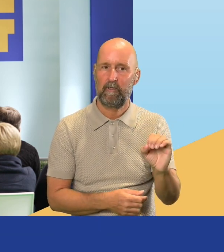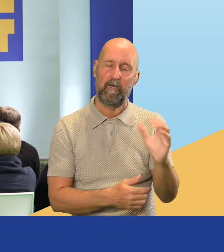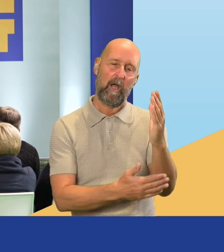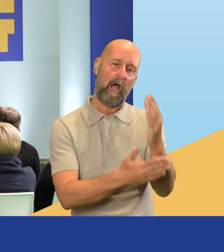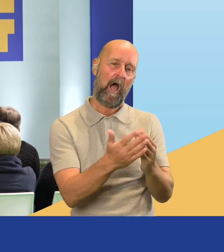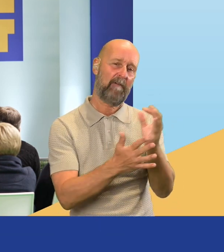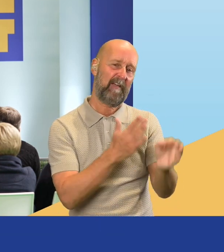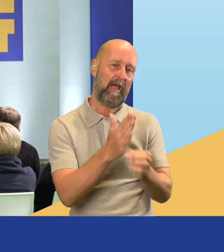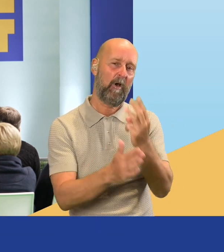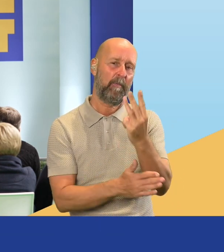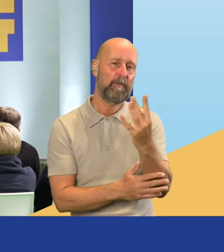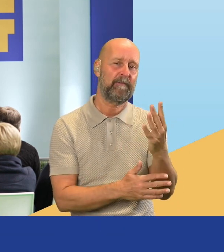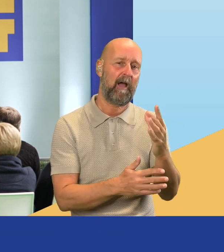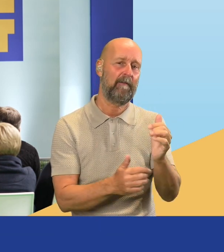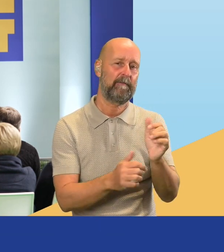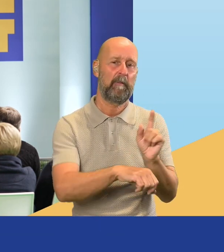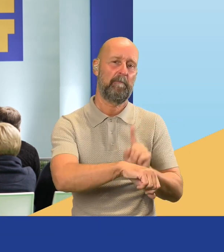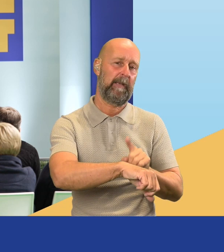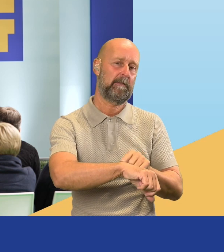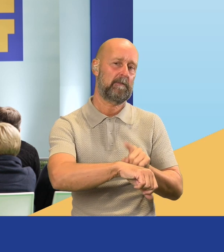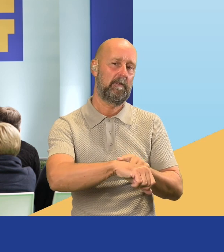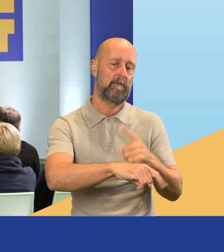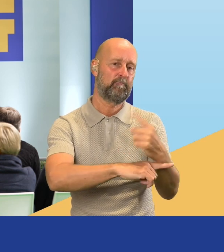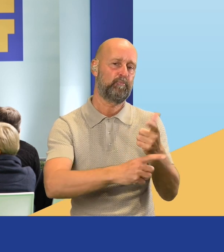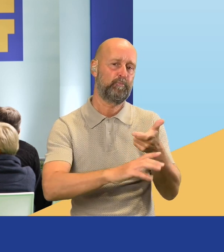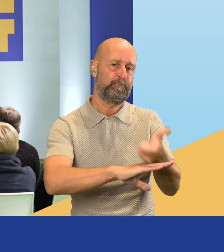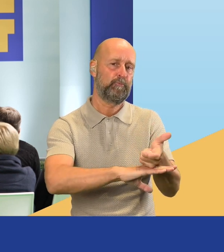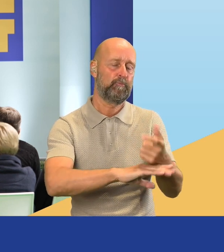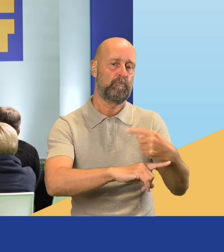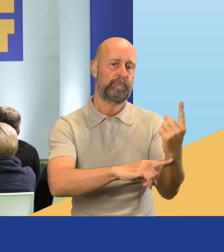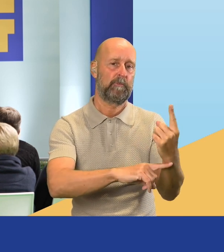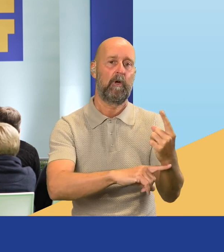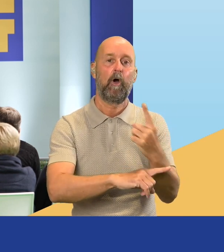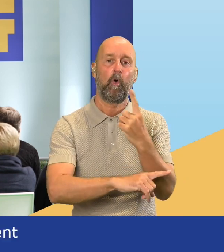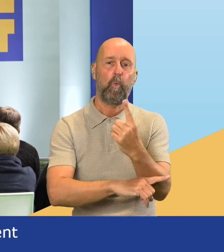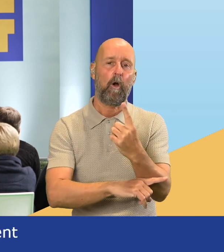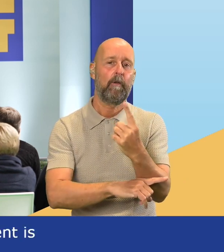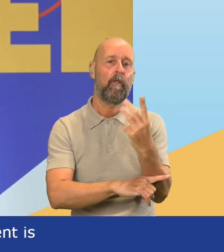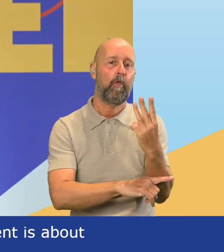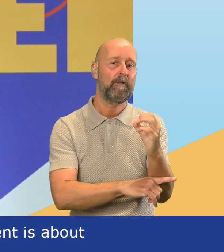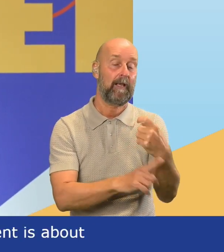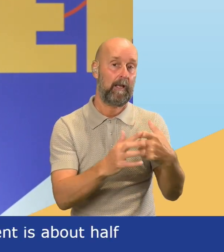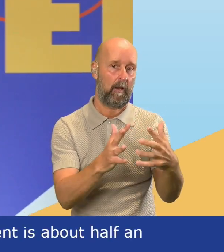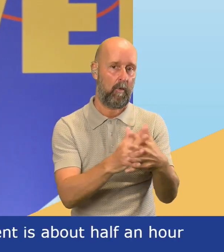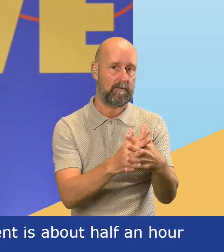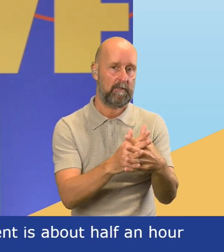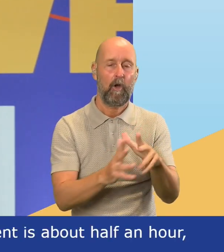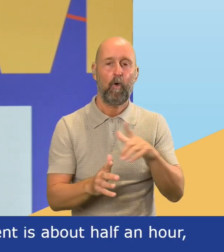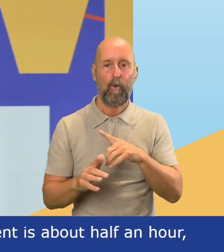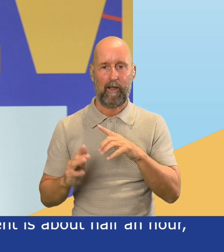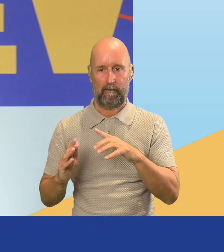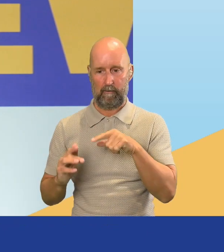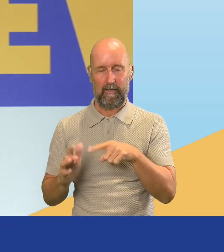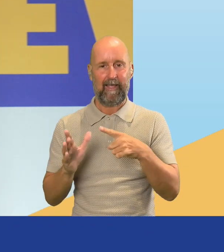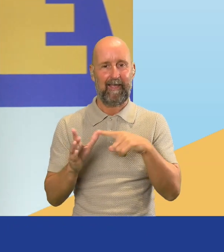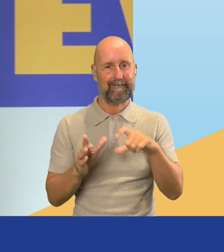hour, 35 minutes from those kind of charge times. So that's charging at 130 kilowatts. Now, why is there a difference between AC